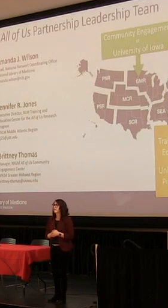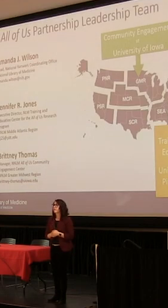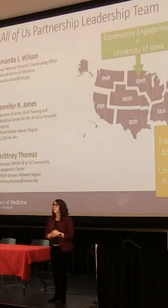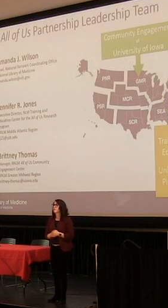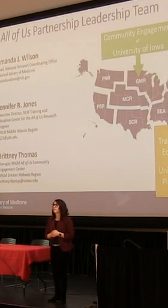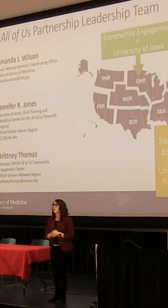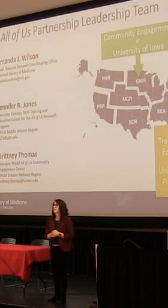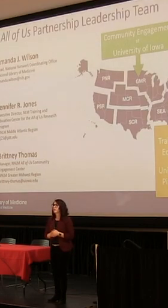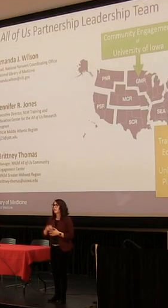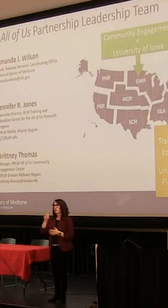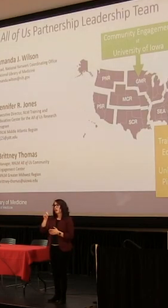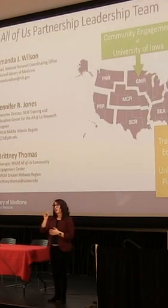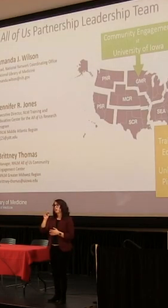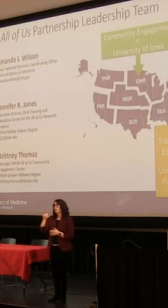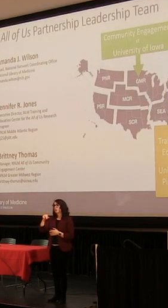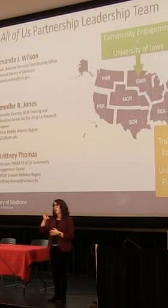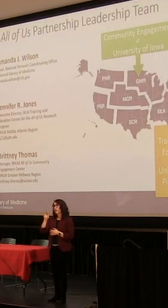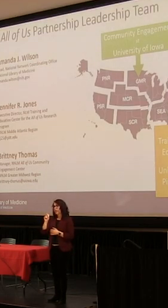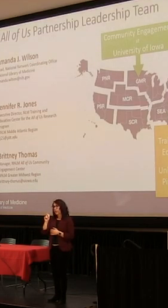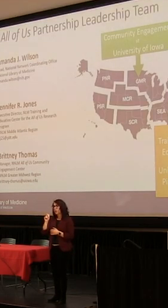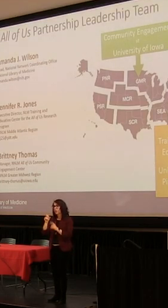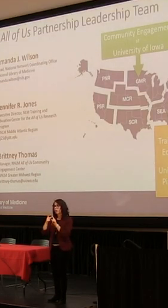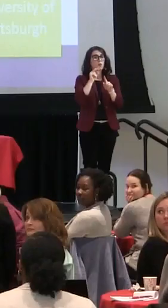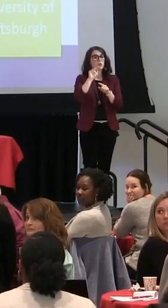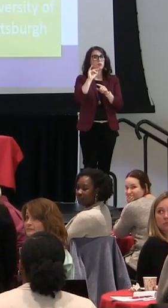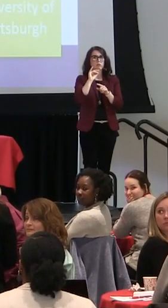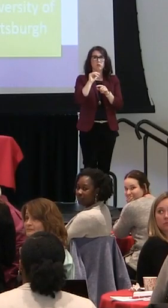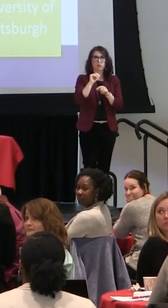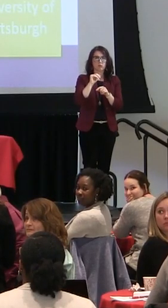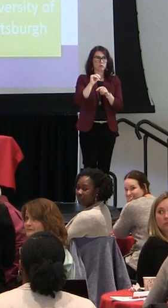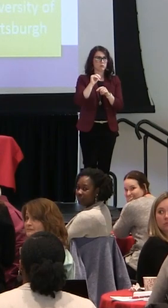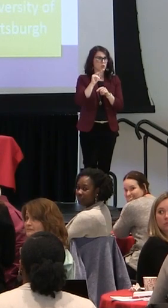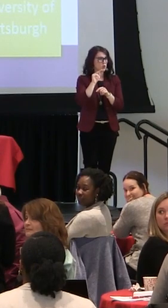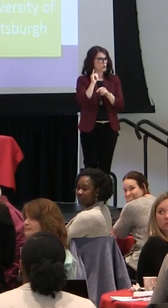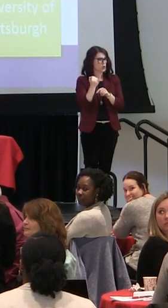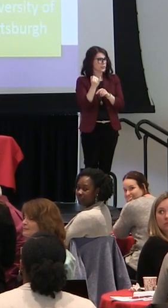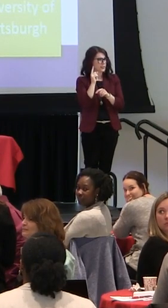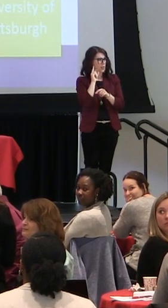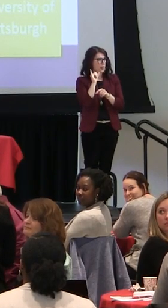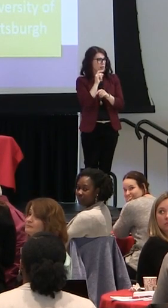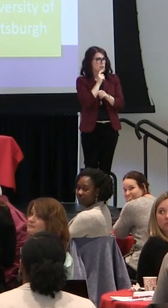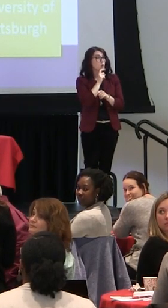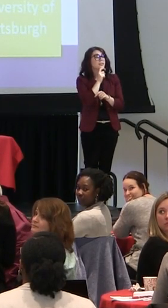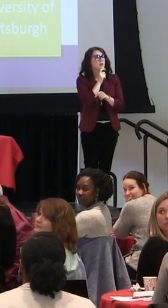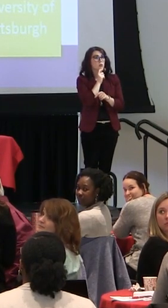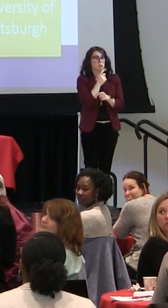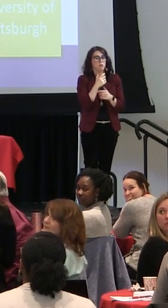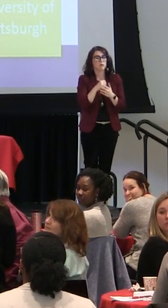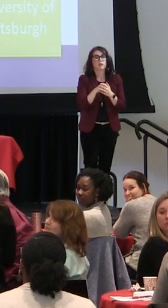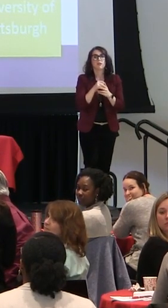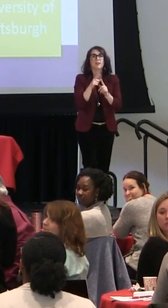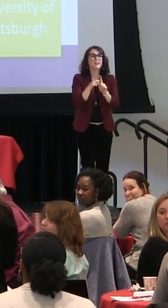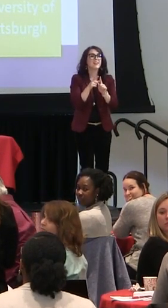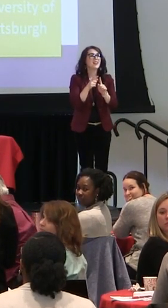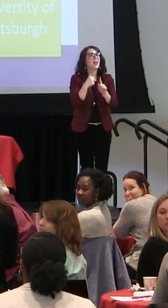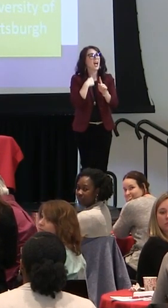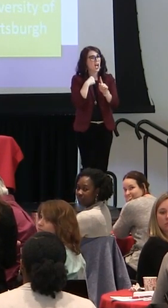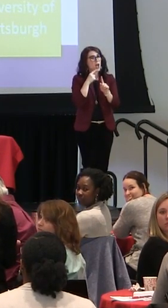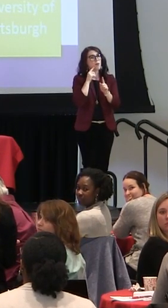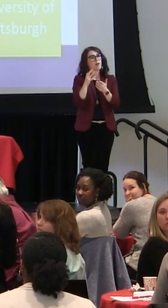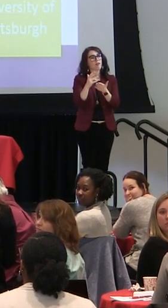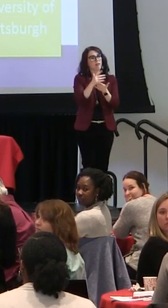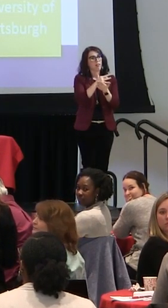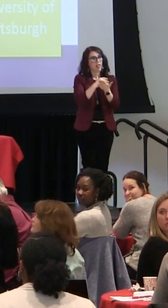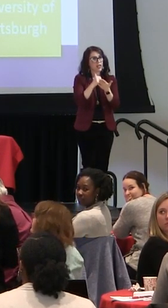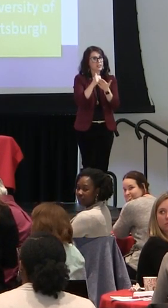I'm Dominique Brand from Xavier University, and my question is, are you collecting data on mental